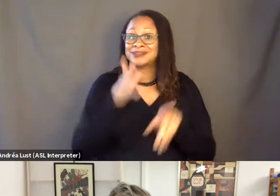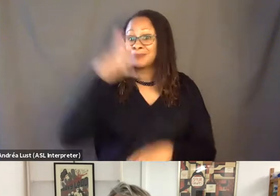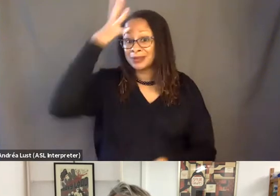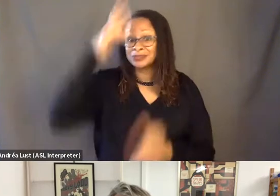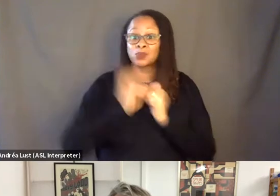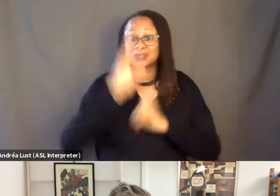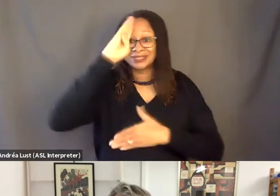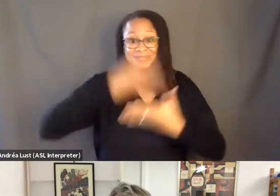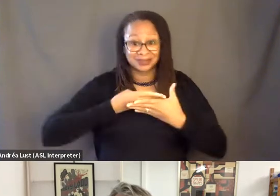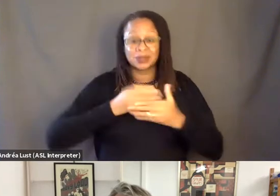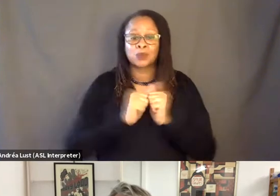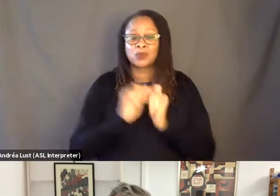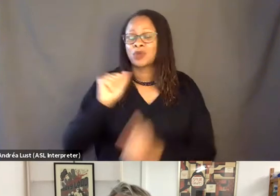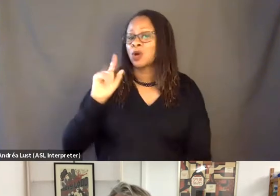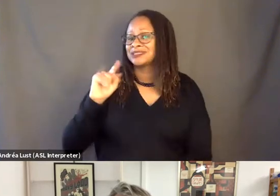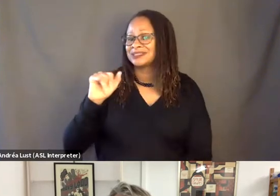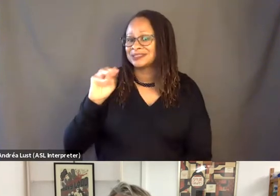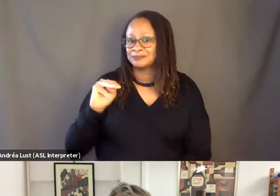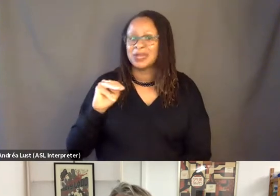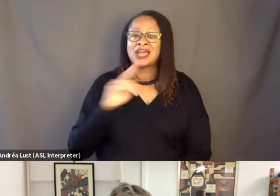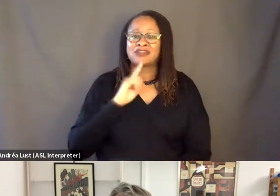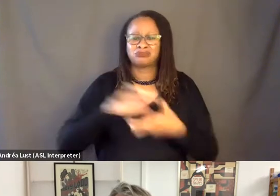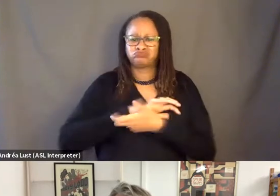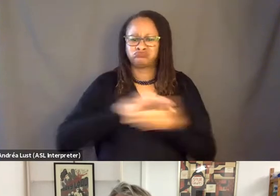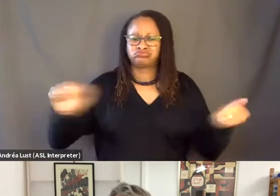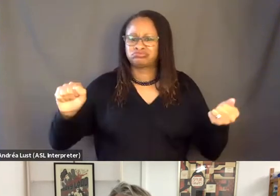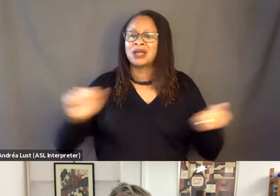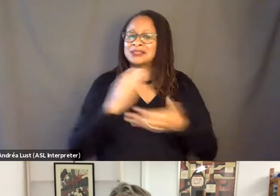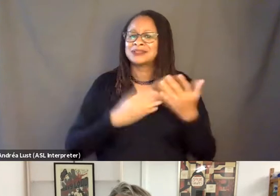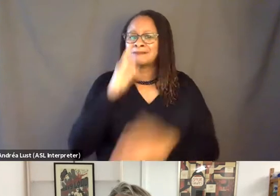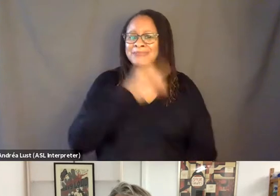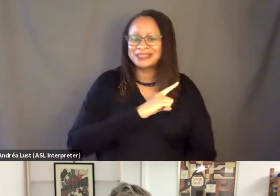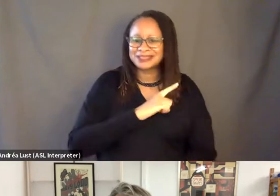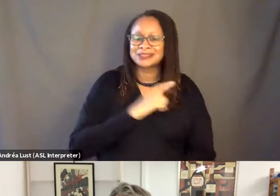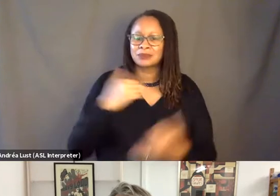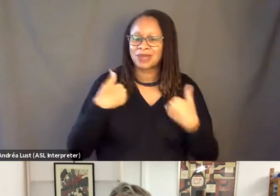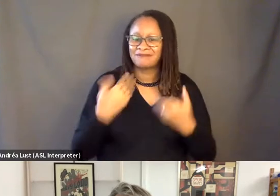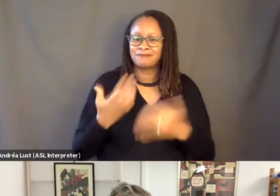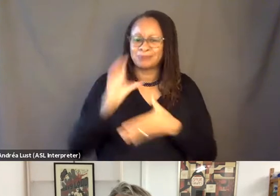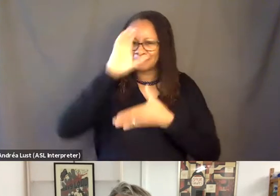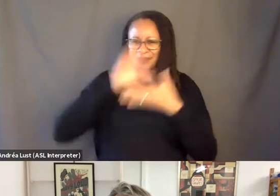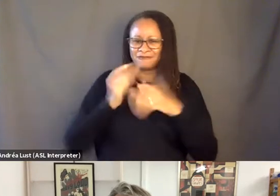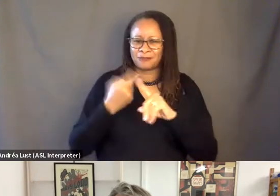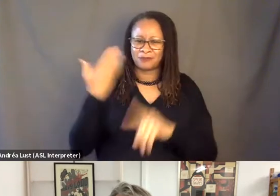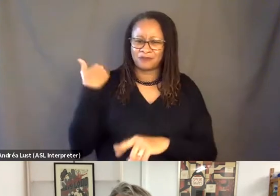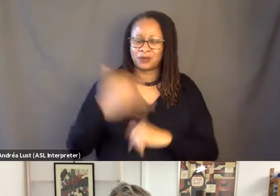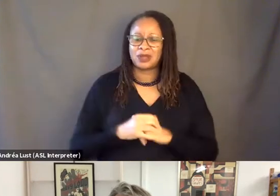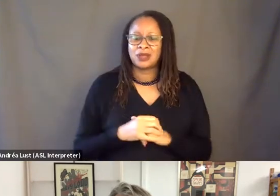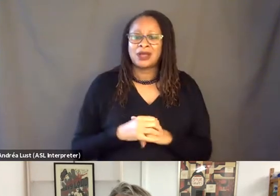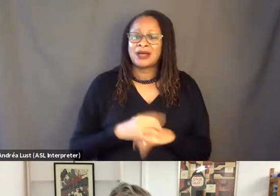It demolished a couple of myths for us. And the myths were that